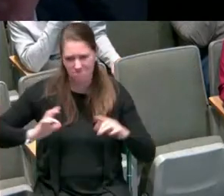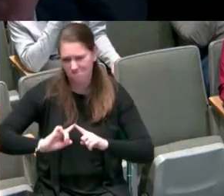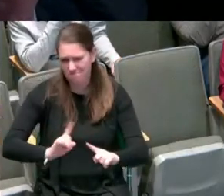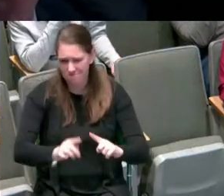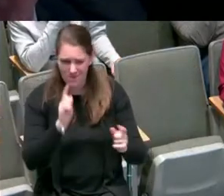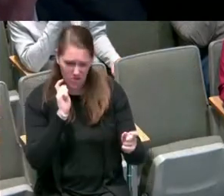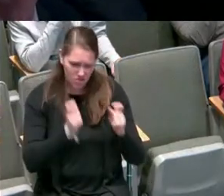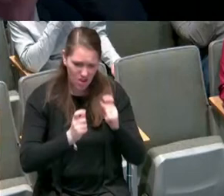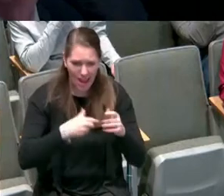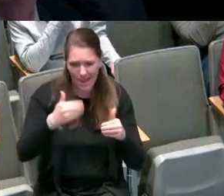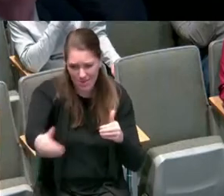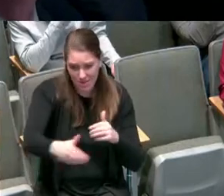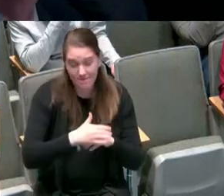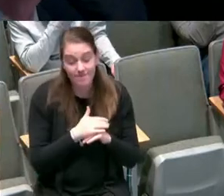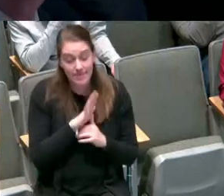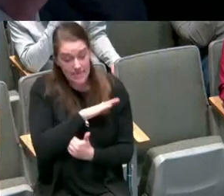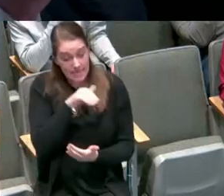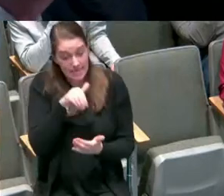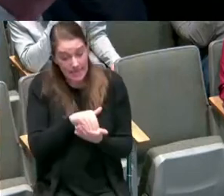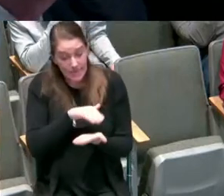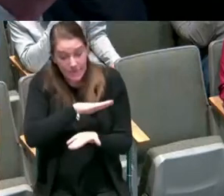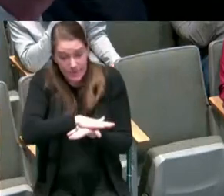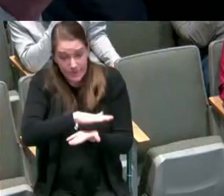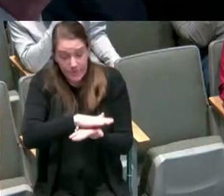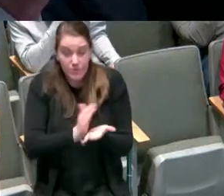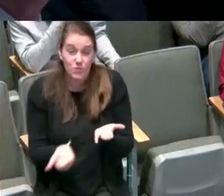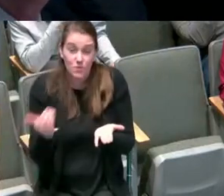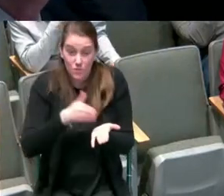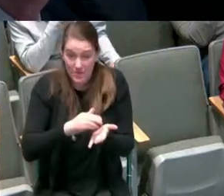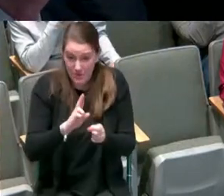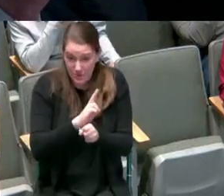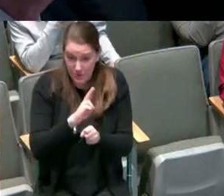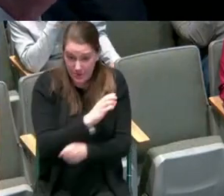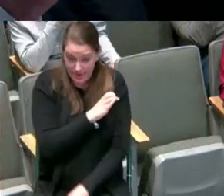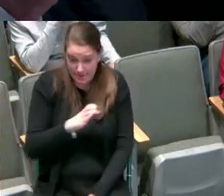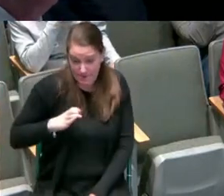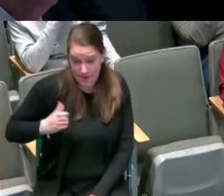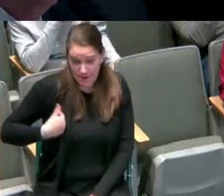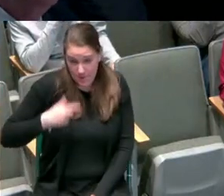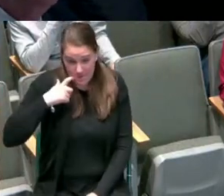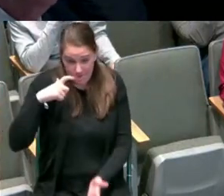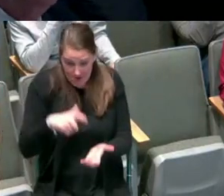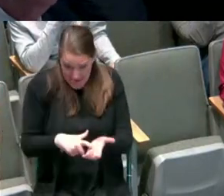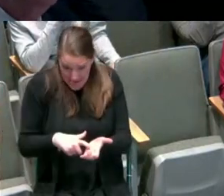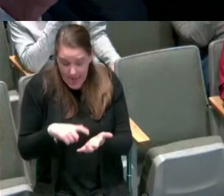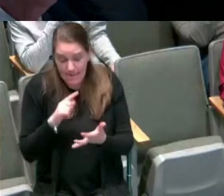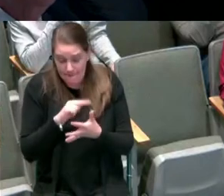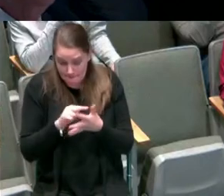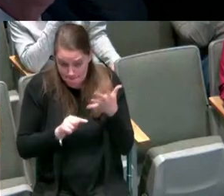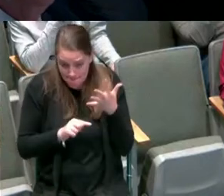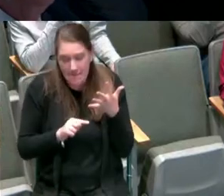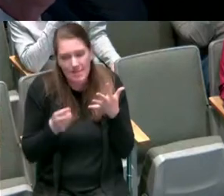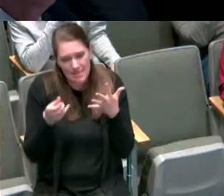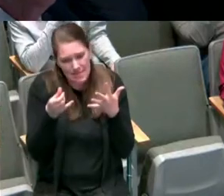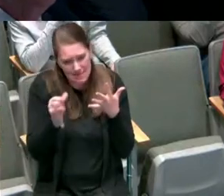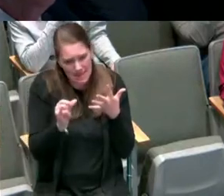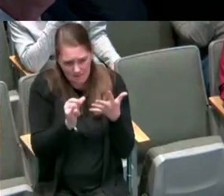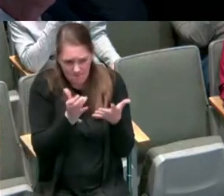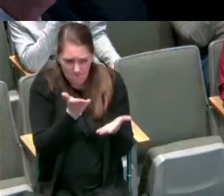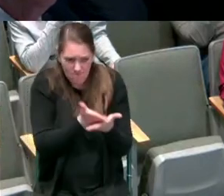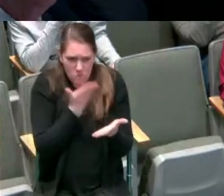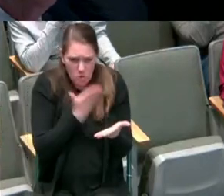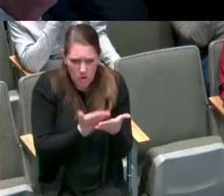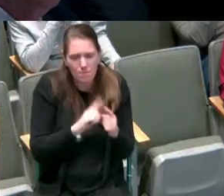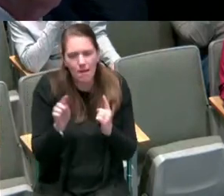what the Senate School you reuse committee identified uh while still valid there are other needs that need to be